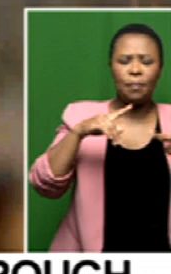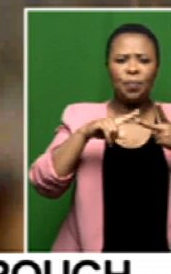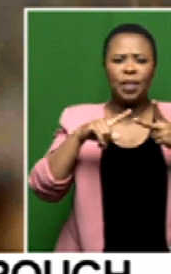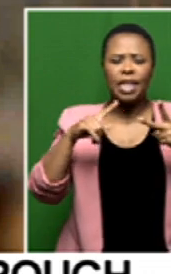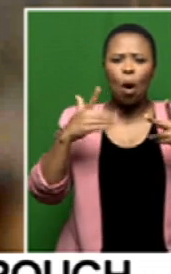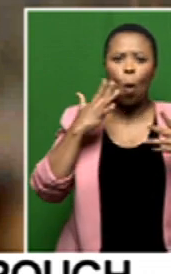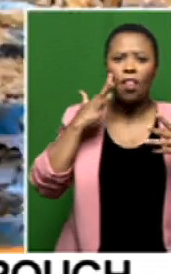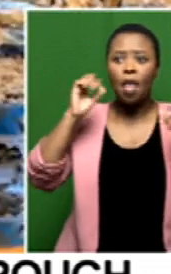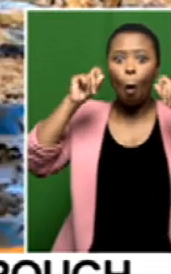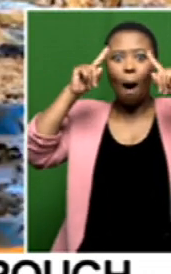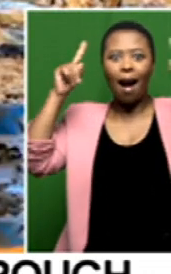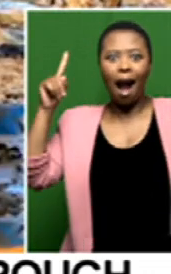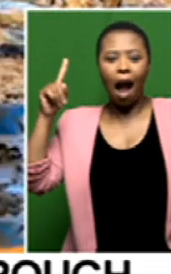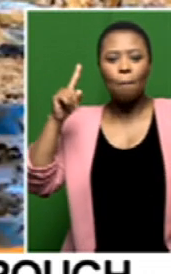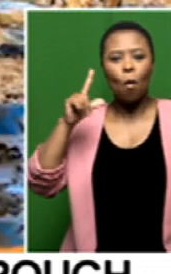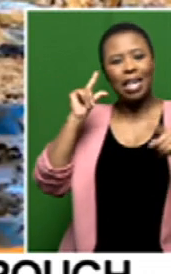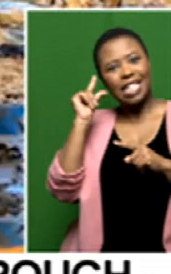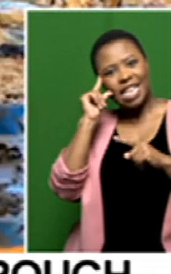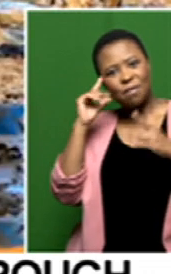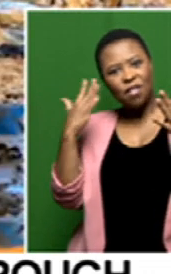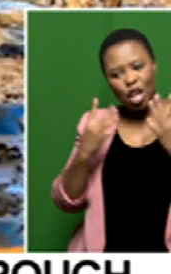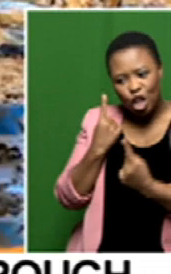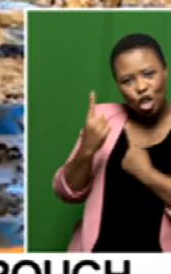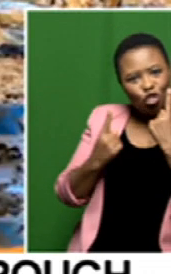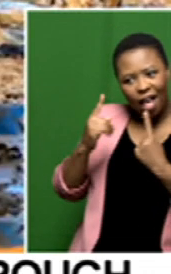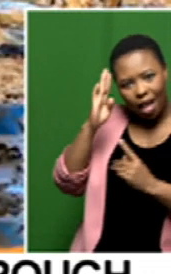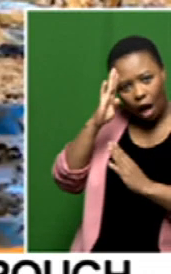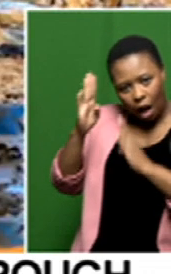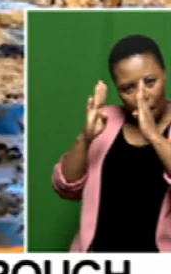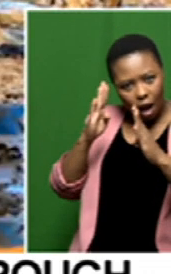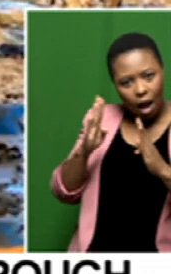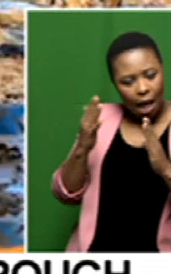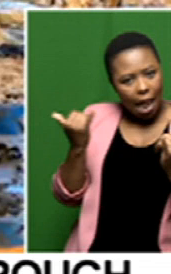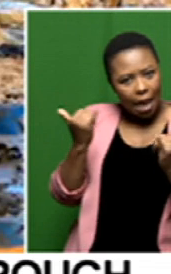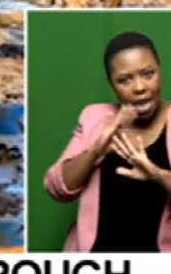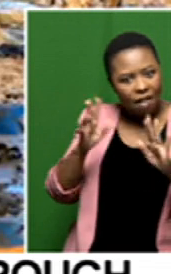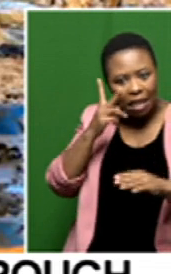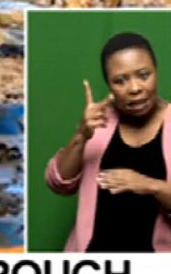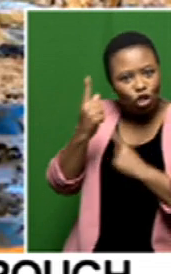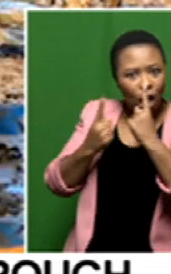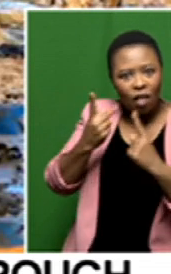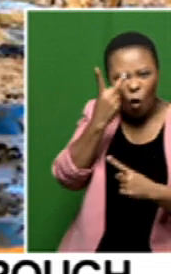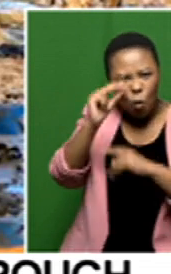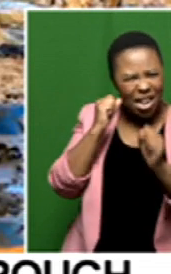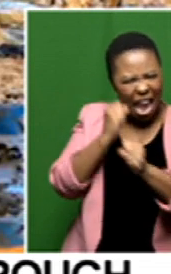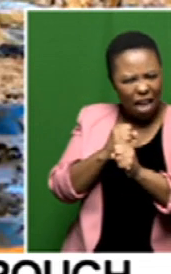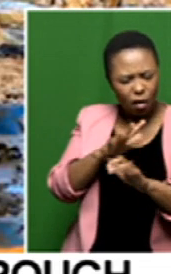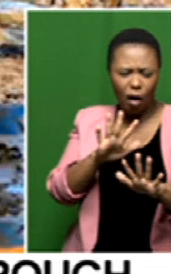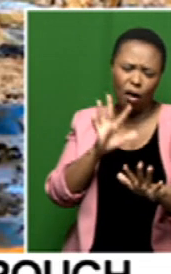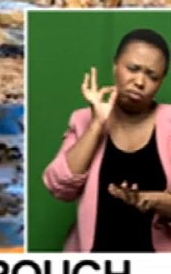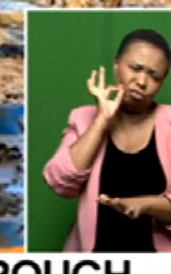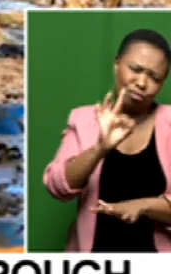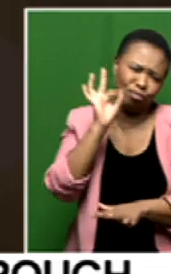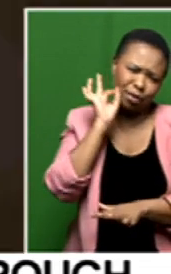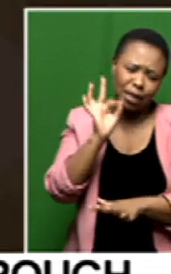ceremony. When they wake up from having slept, they greet each other as if they haven't seen each other for 20 years. It's amazing. It's so sweet to